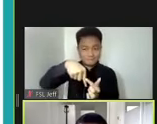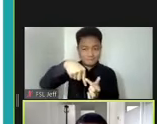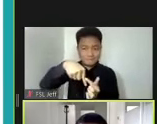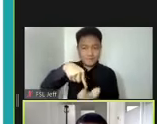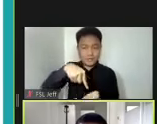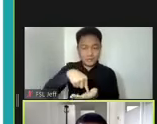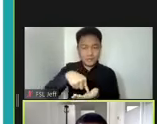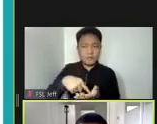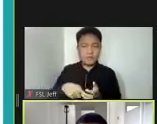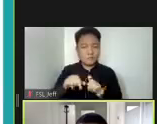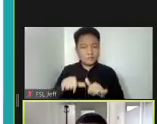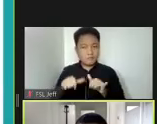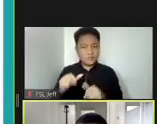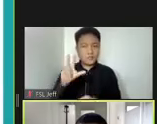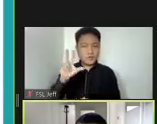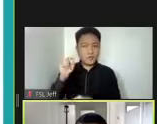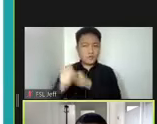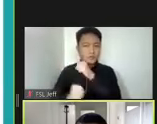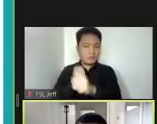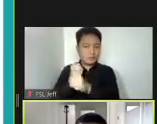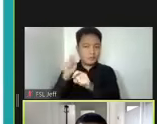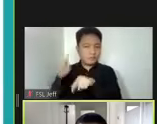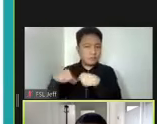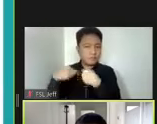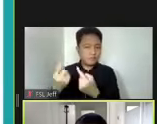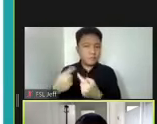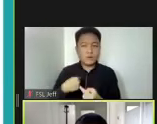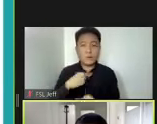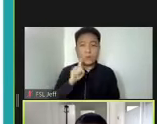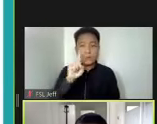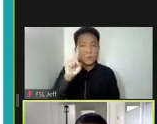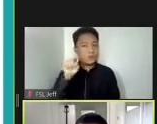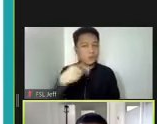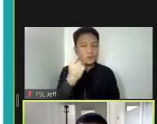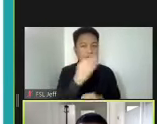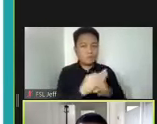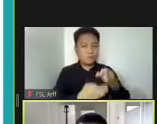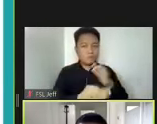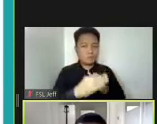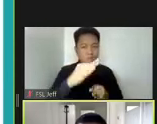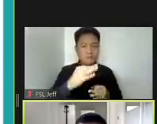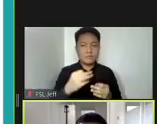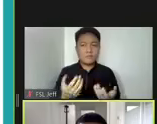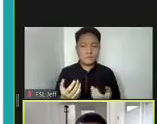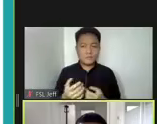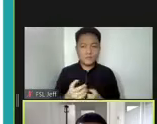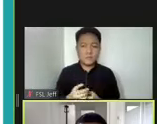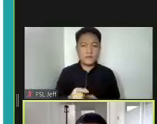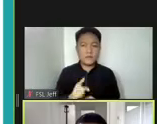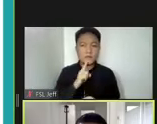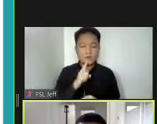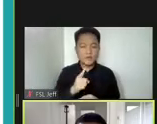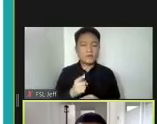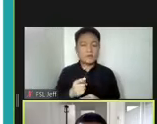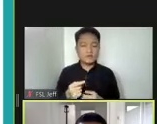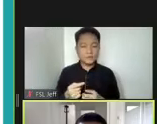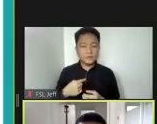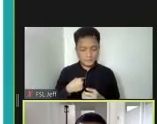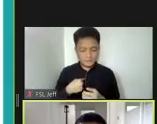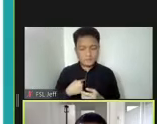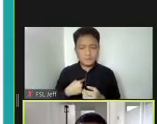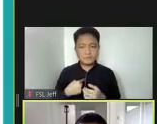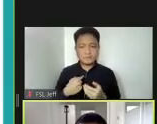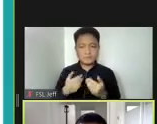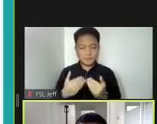navigate the in and outs of being an amputee. It's all about balance. No, if my patient can stand, can hop, and can jump with one